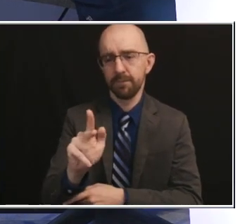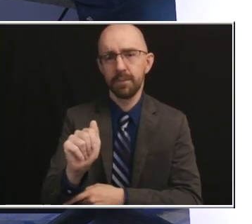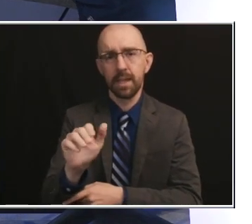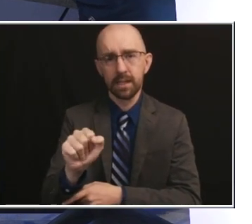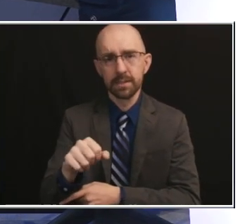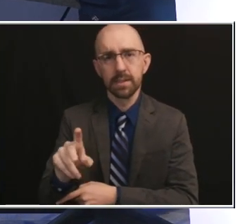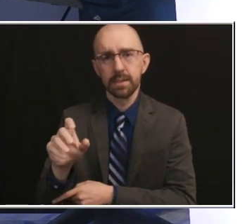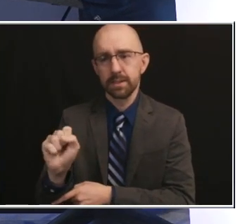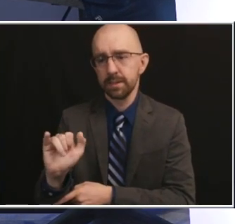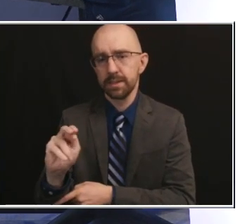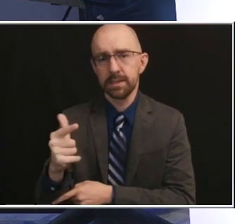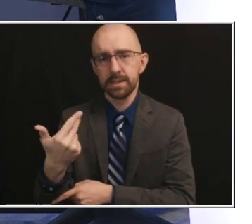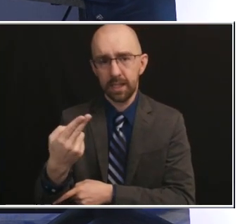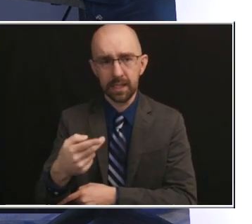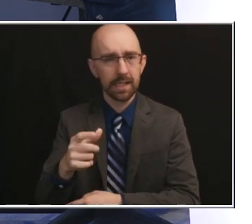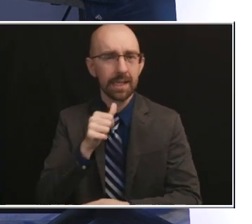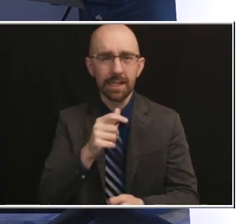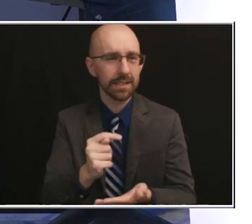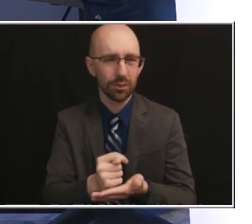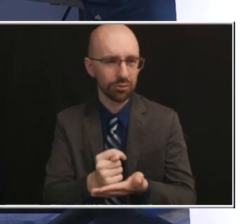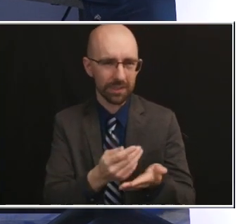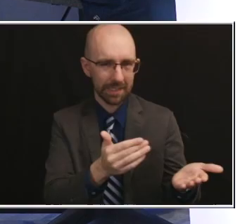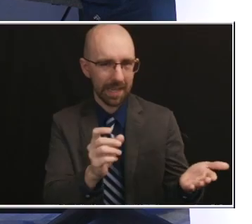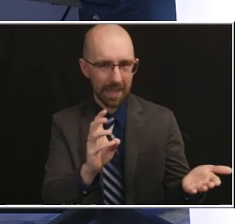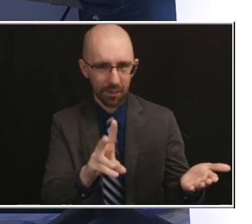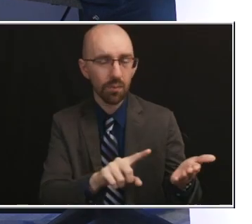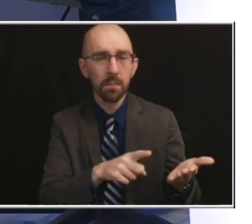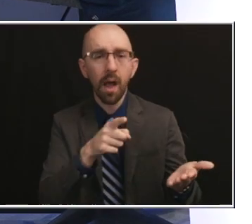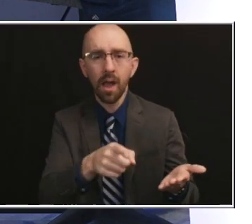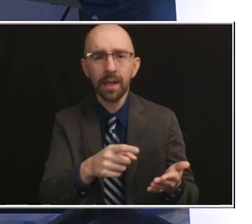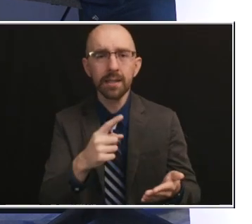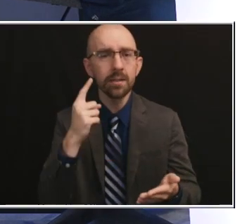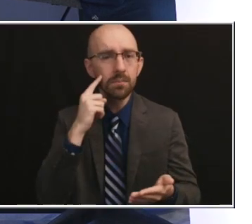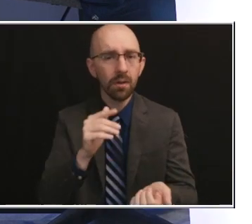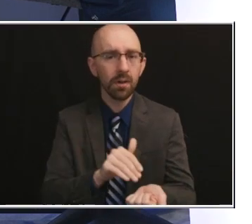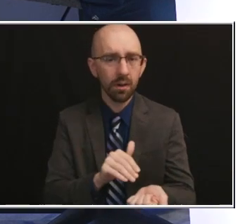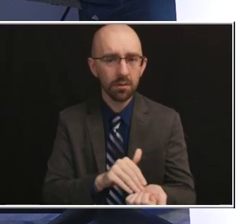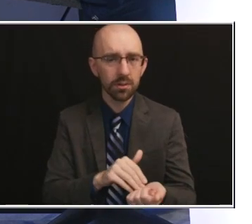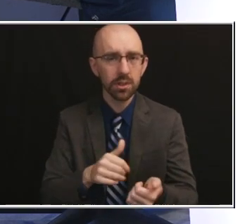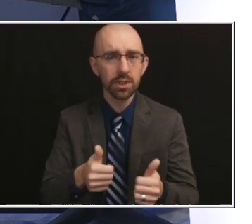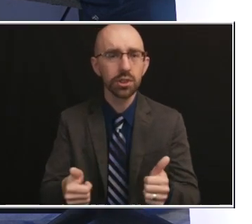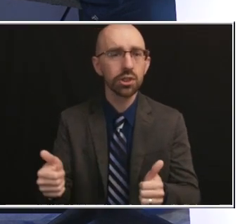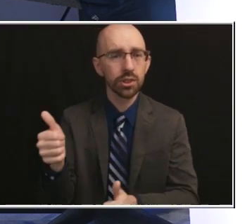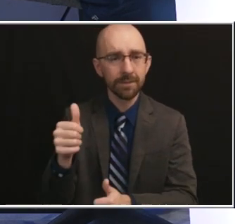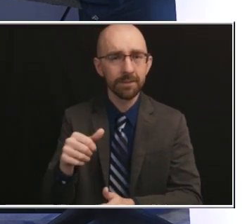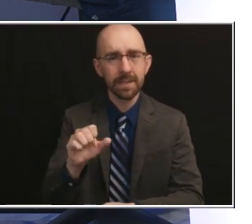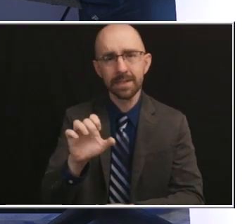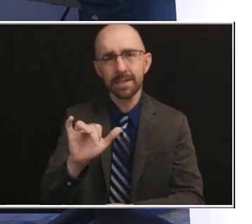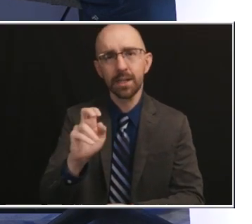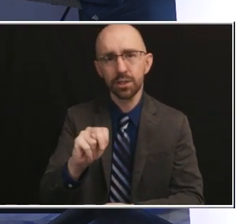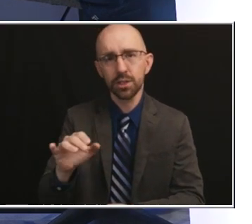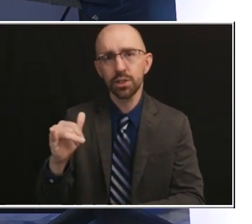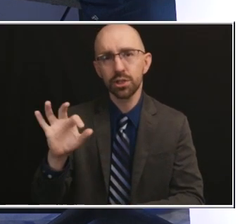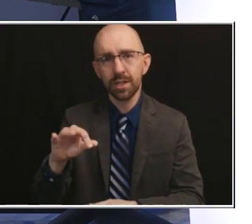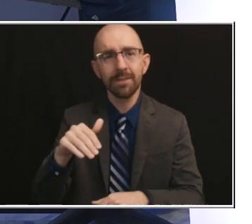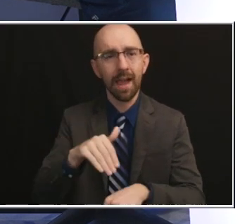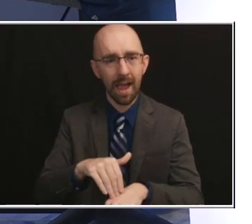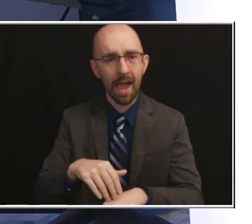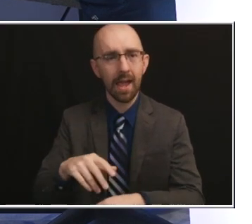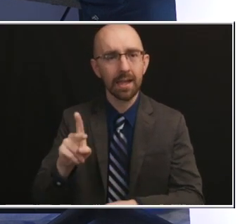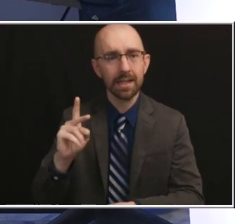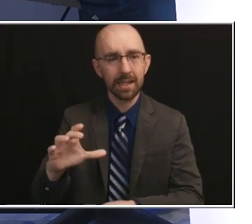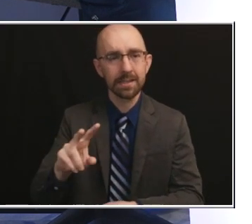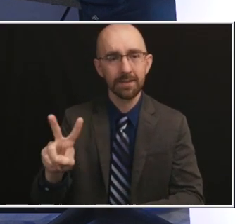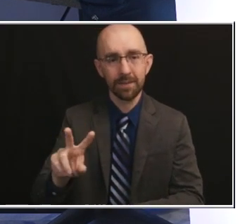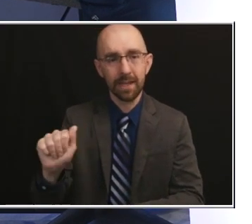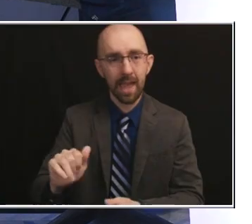does not treat Andrew Jarzin, but he's the neurology section chief at the Kansas City VA Medical Center. And